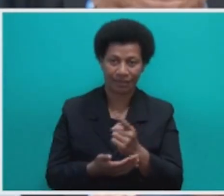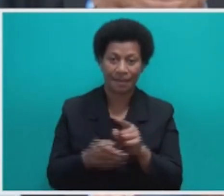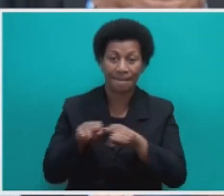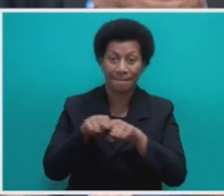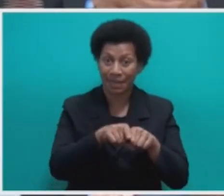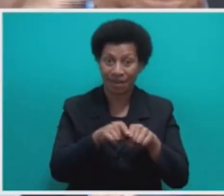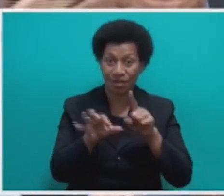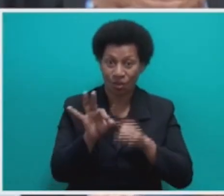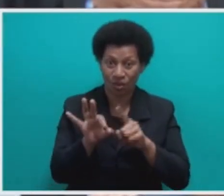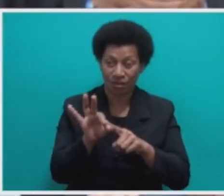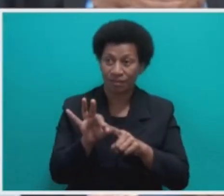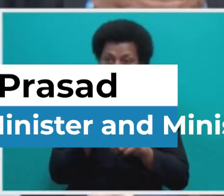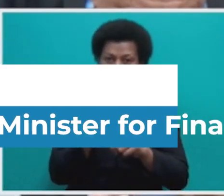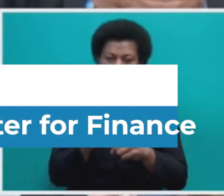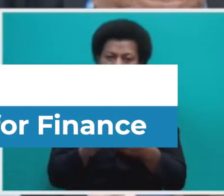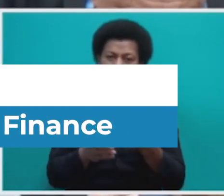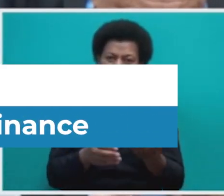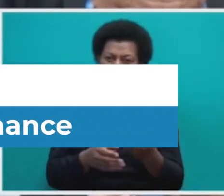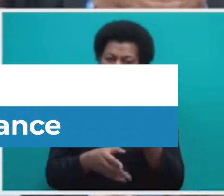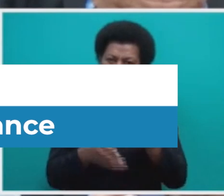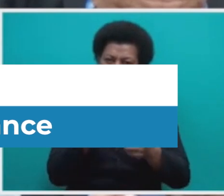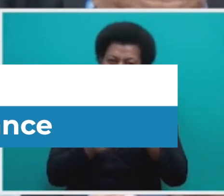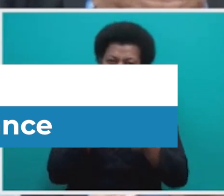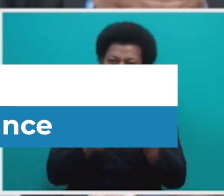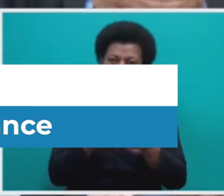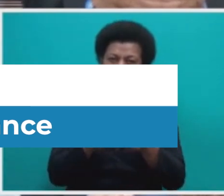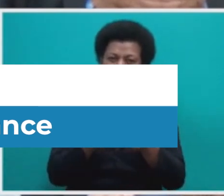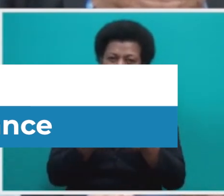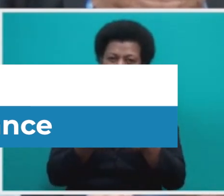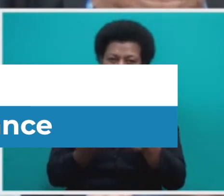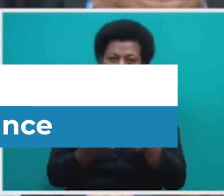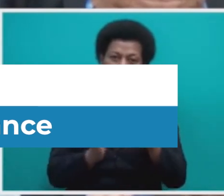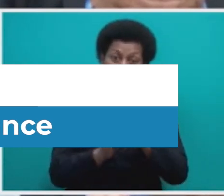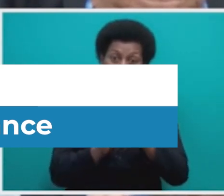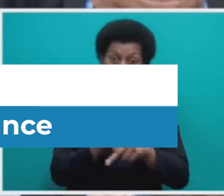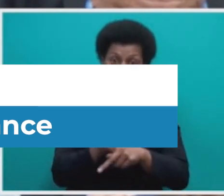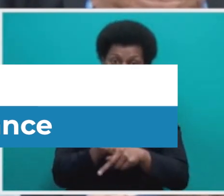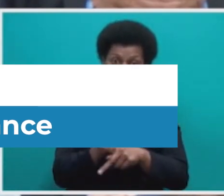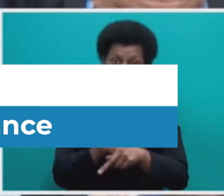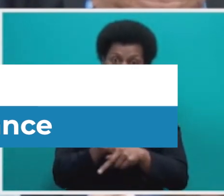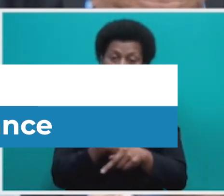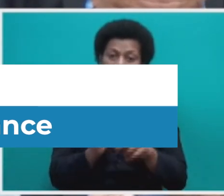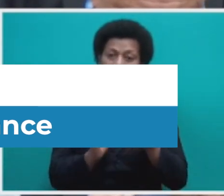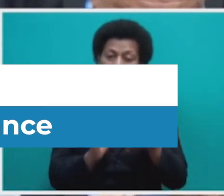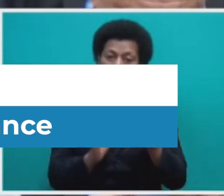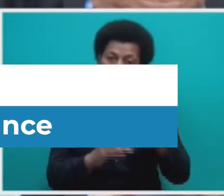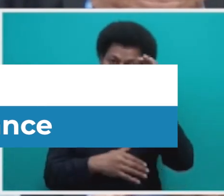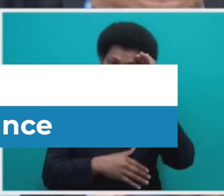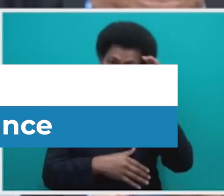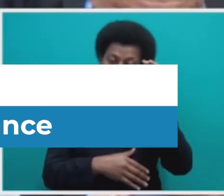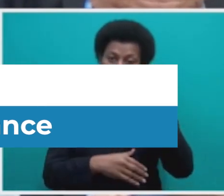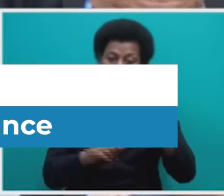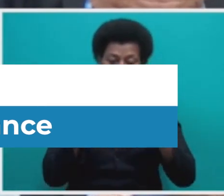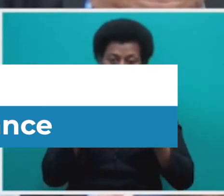tariff protection has always been an important economic policy tool for countries to